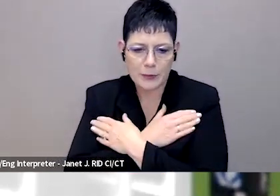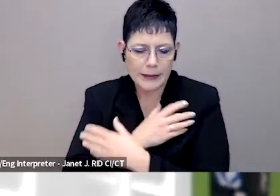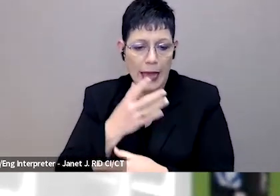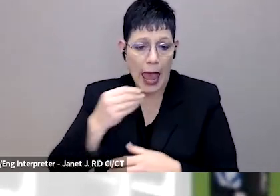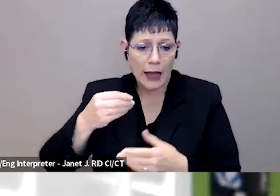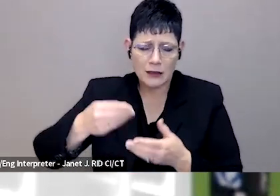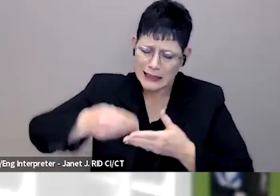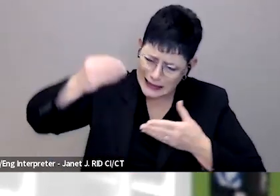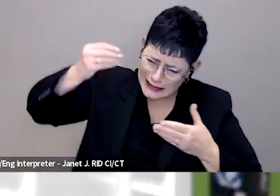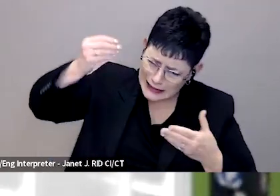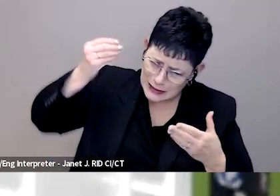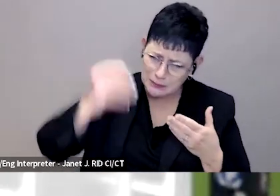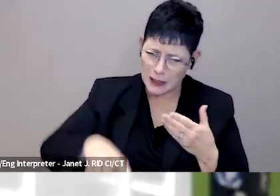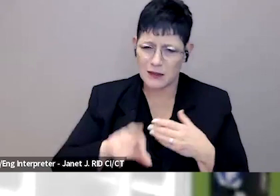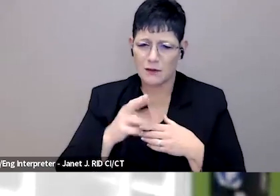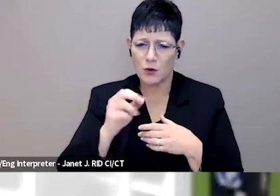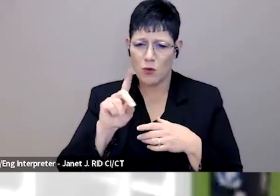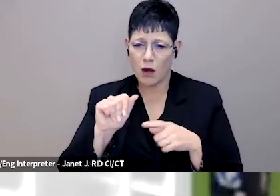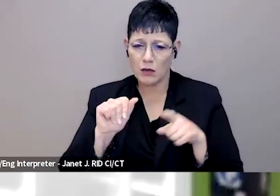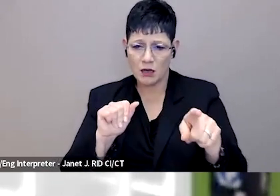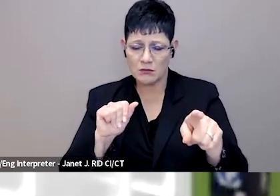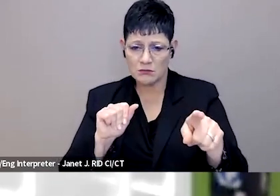trying to build that case also. Rhonda, you've got your hand up.